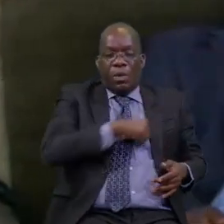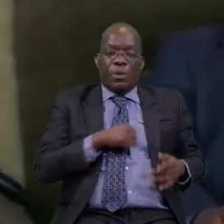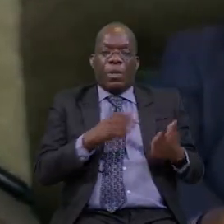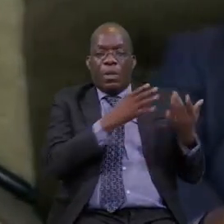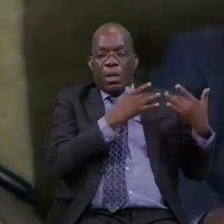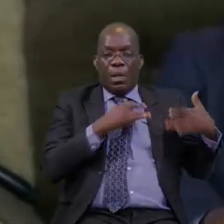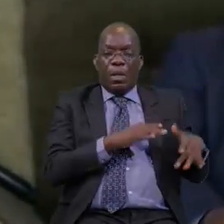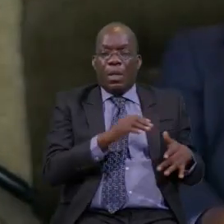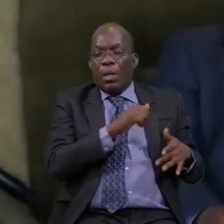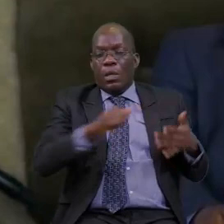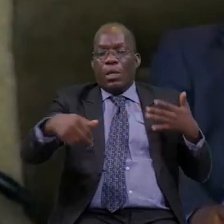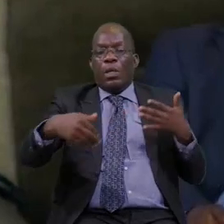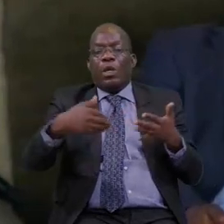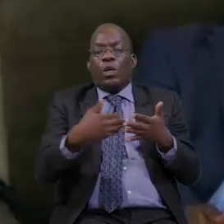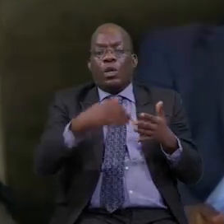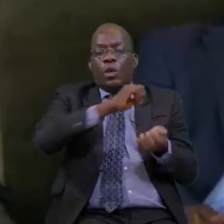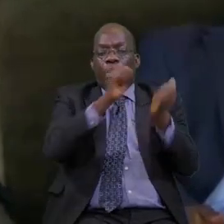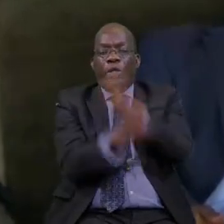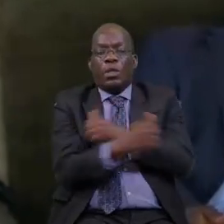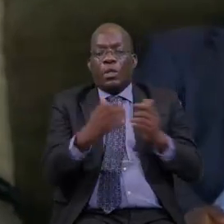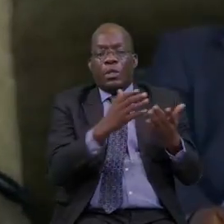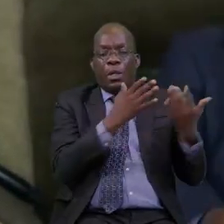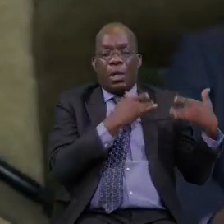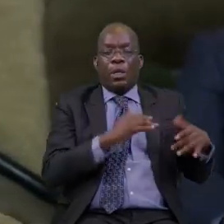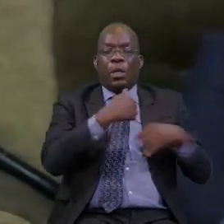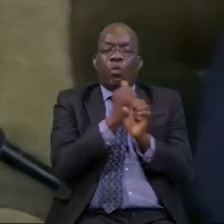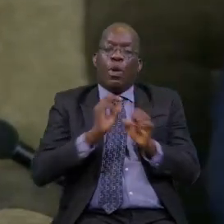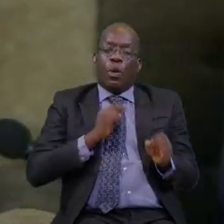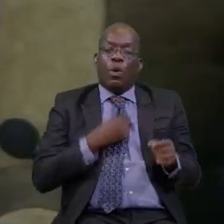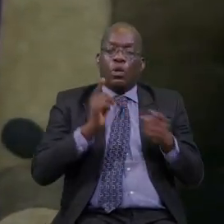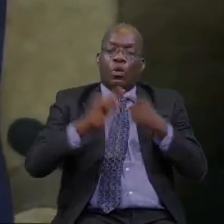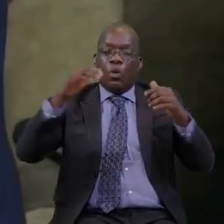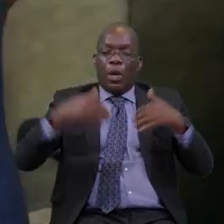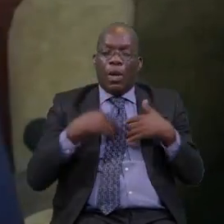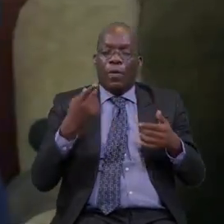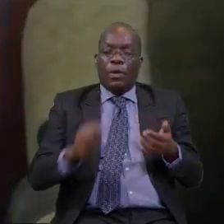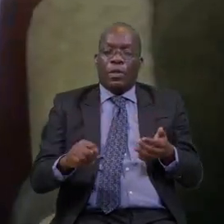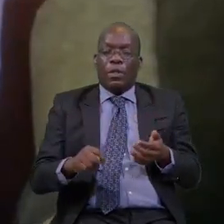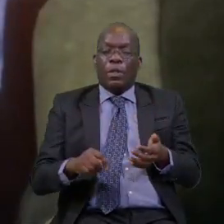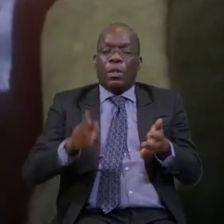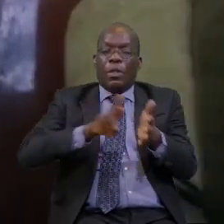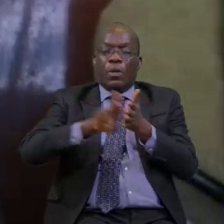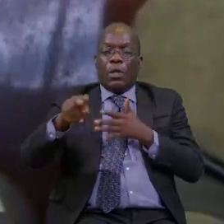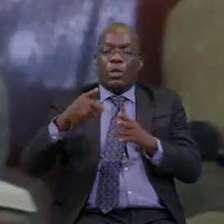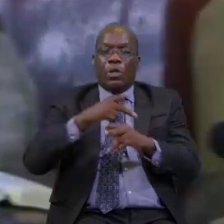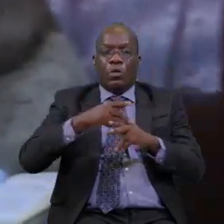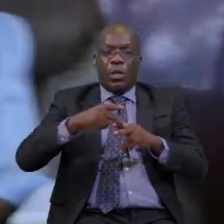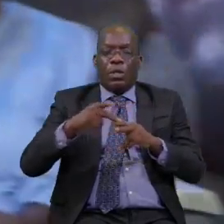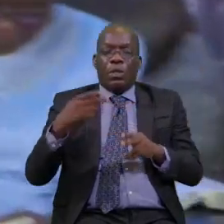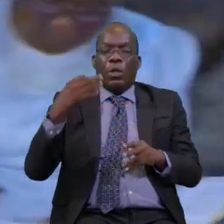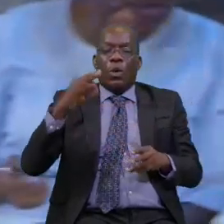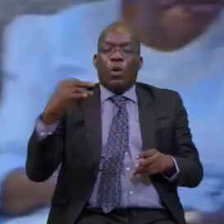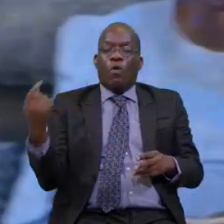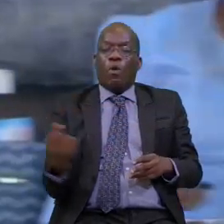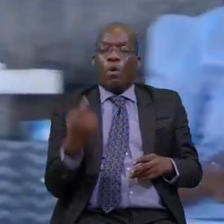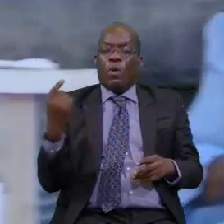renewed heart. He makes us to have the righteous practice of always telling